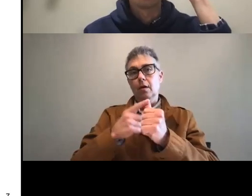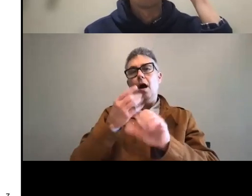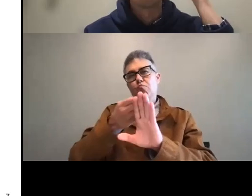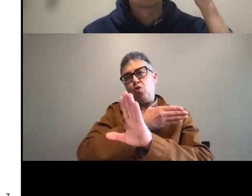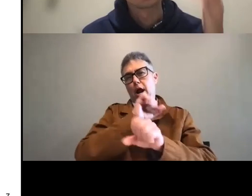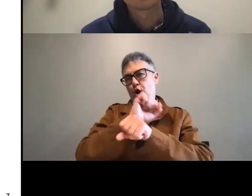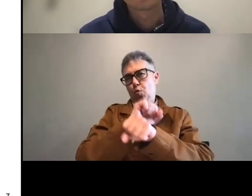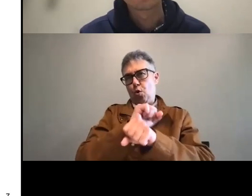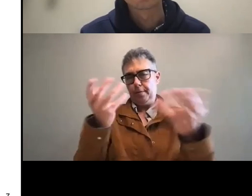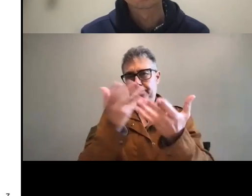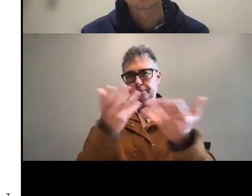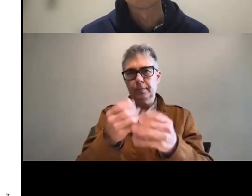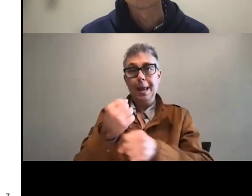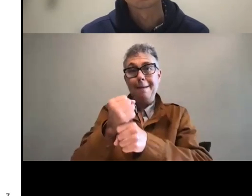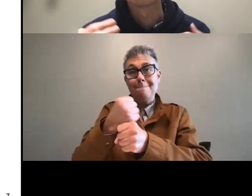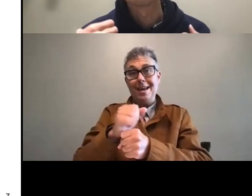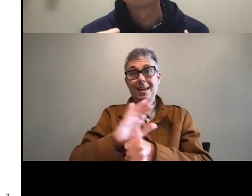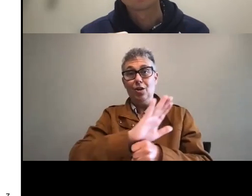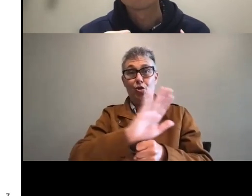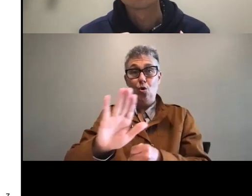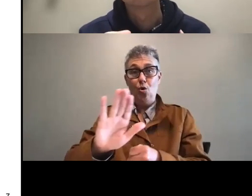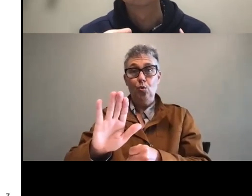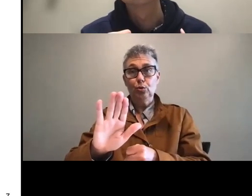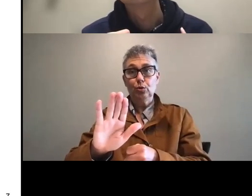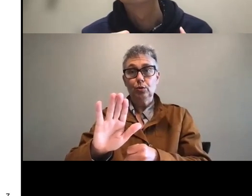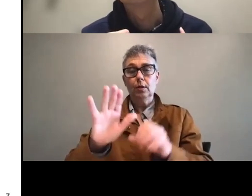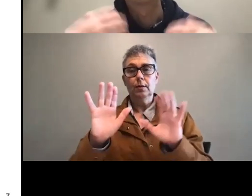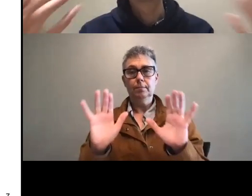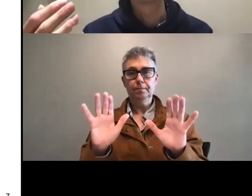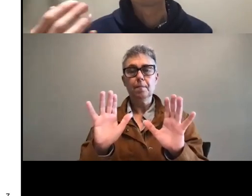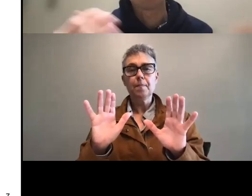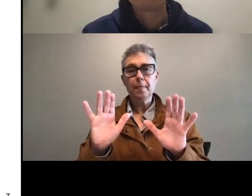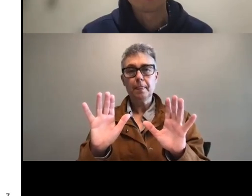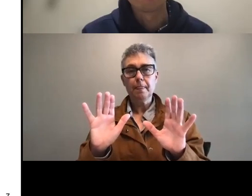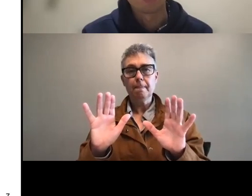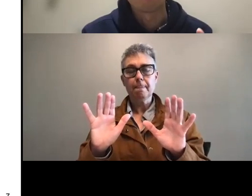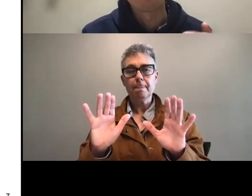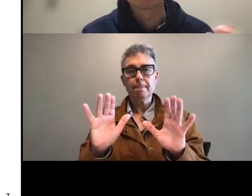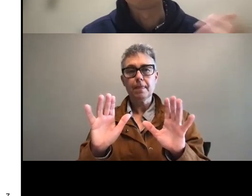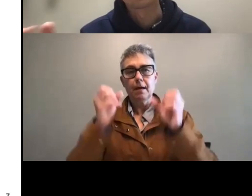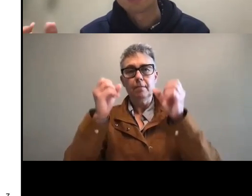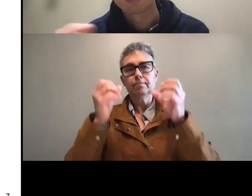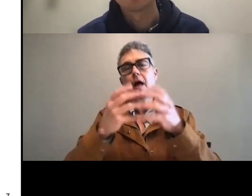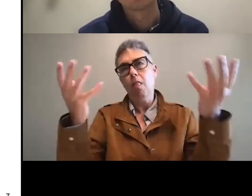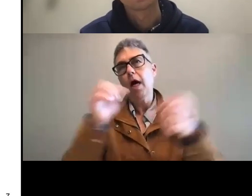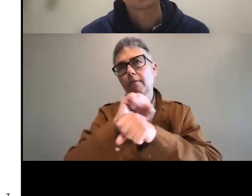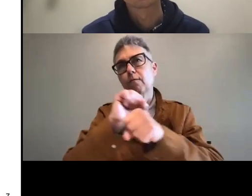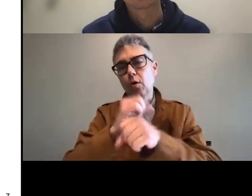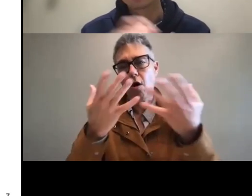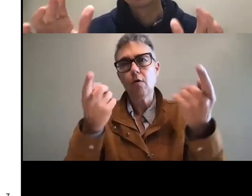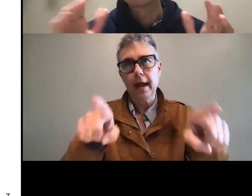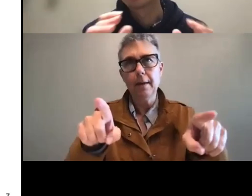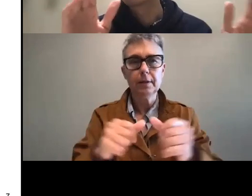right? Generating these, so there are quite a few work already